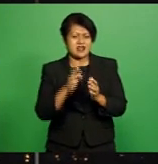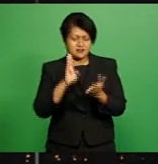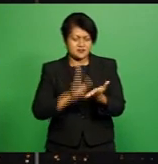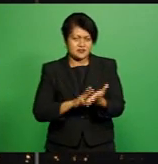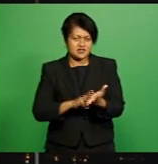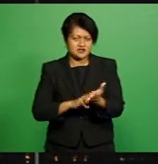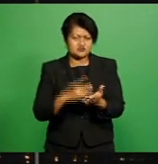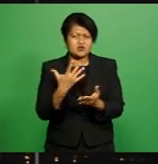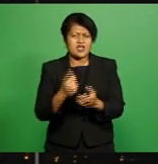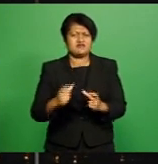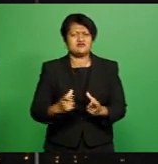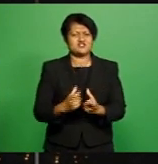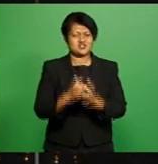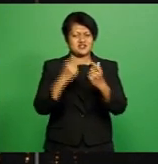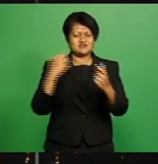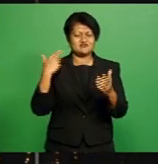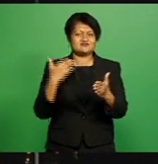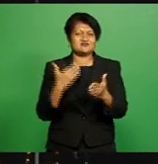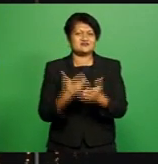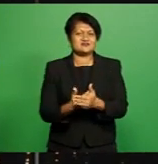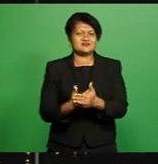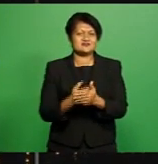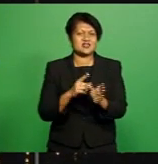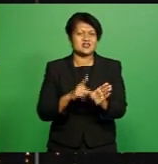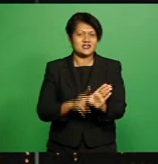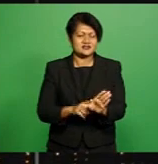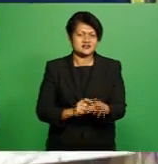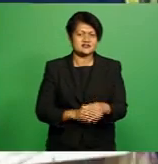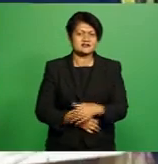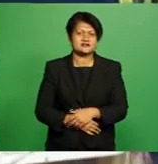times over the years. Lena Reese has the details.